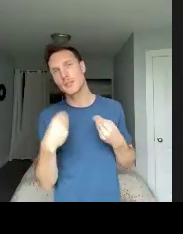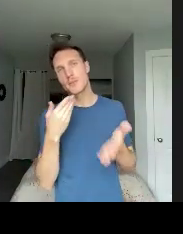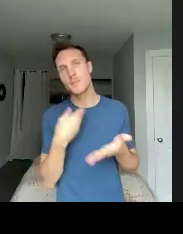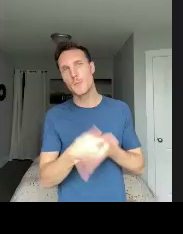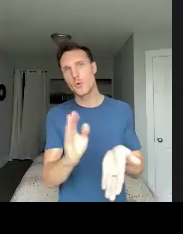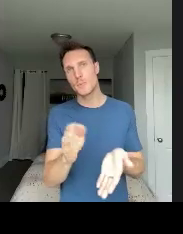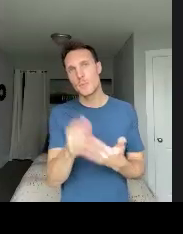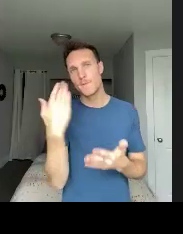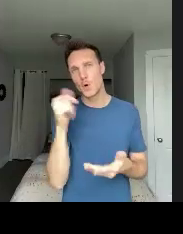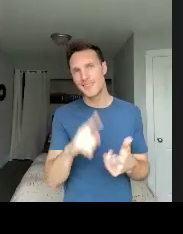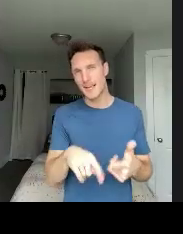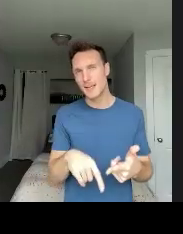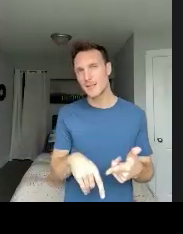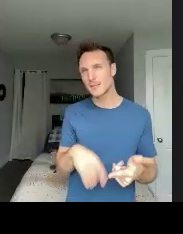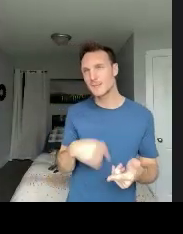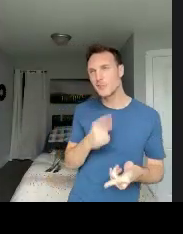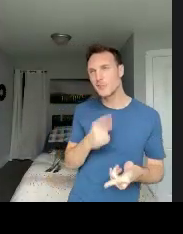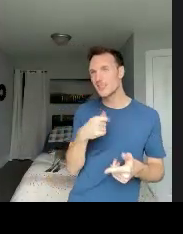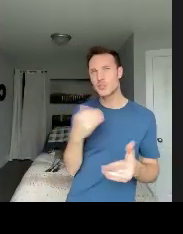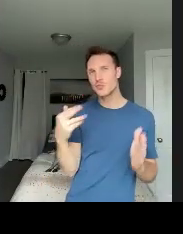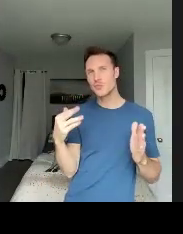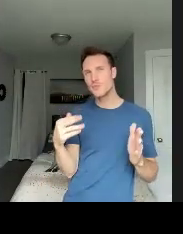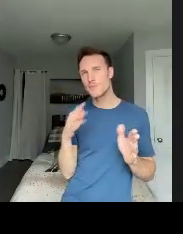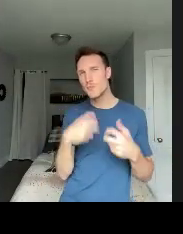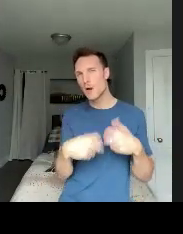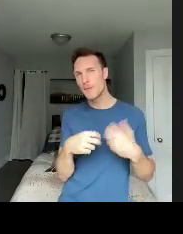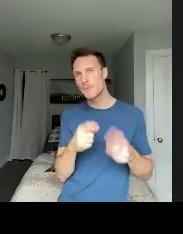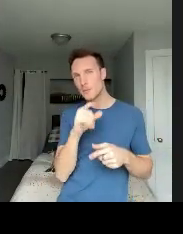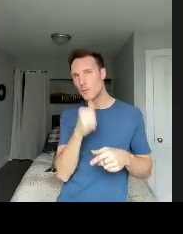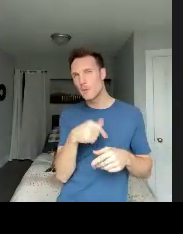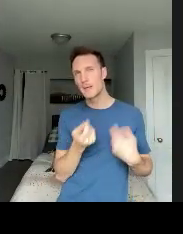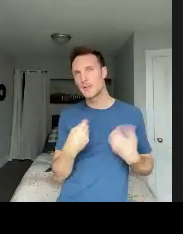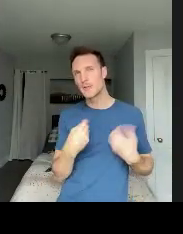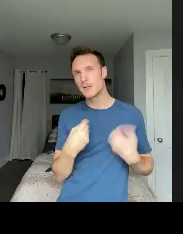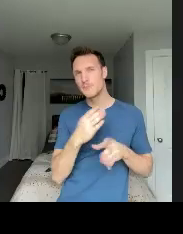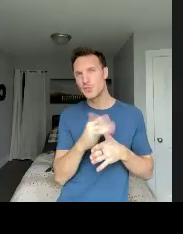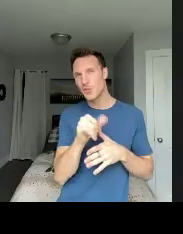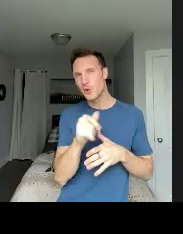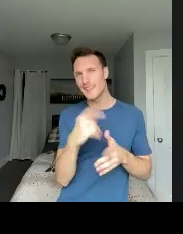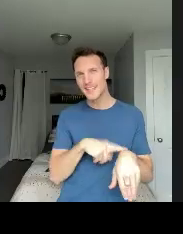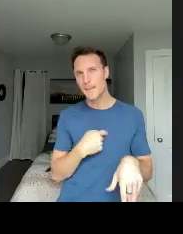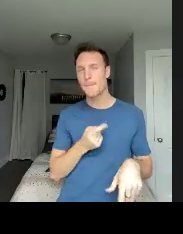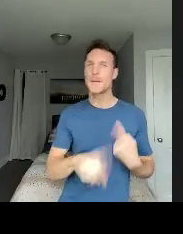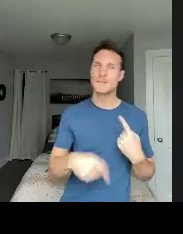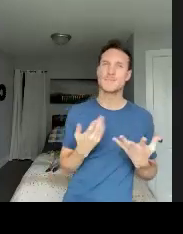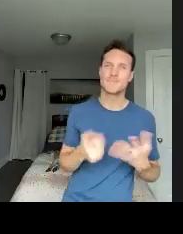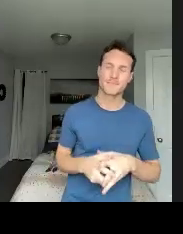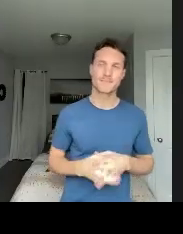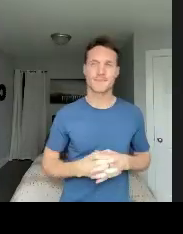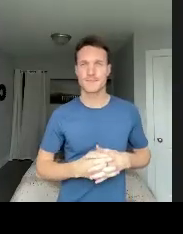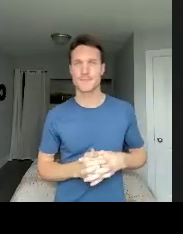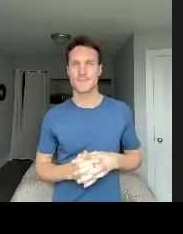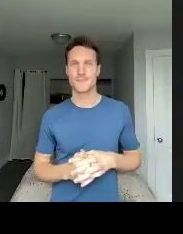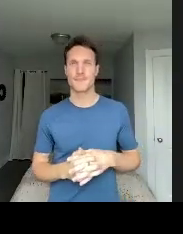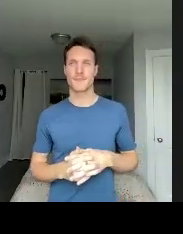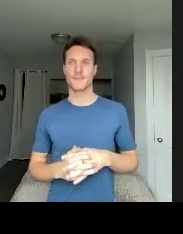think there's a restriction that I'm aware of that we would not be able to share it at that time. The July one would just be the effective date.